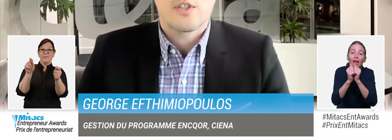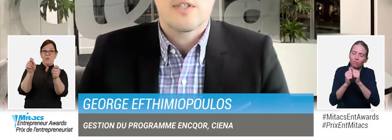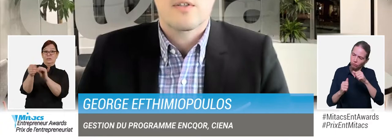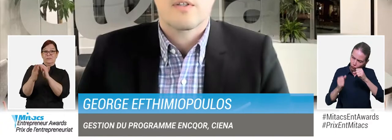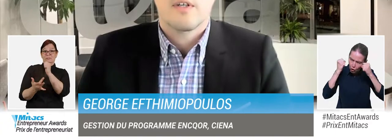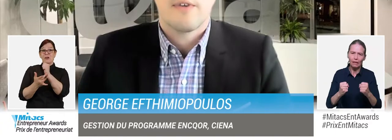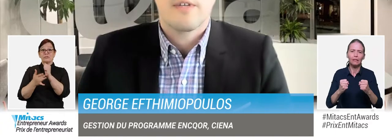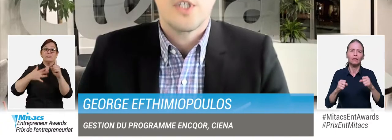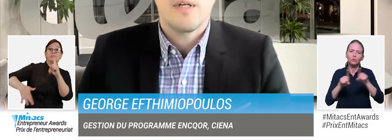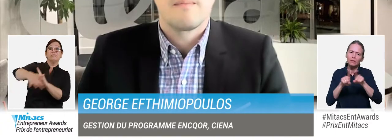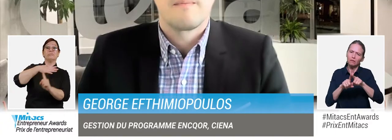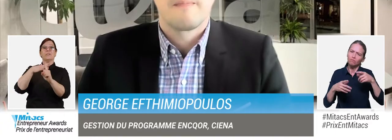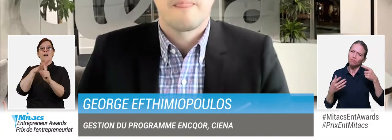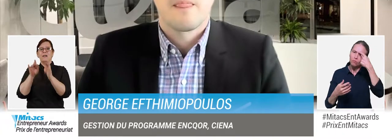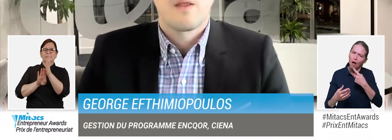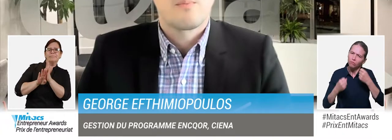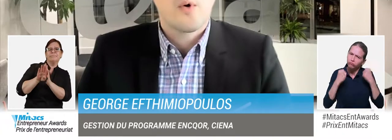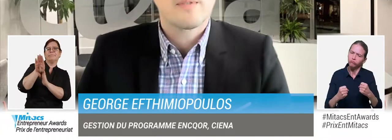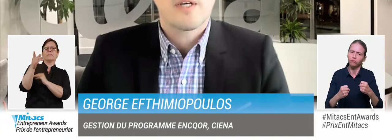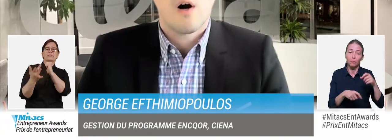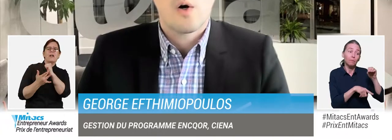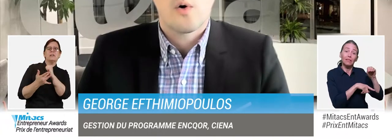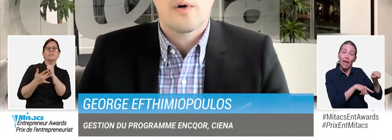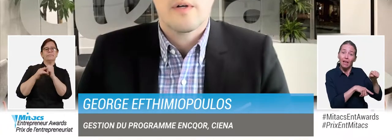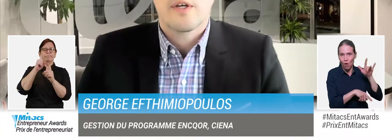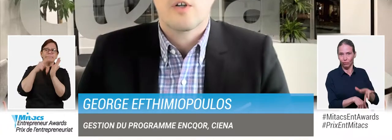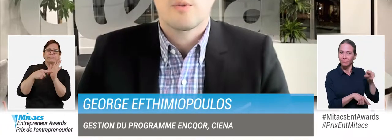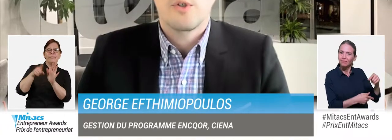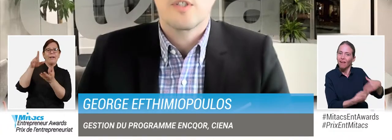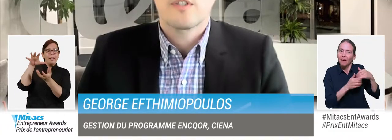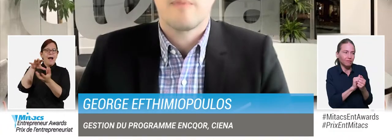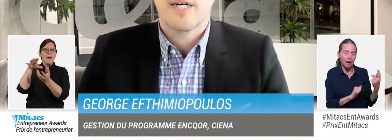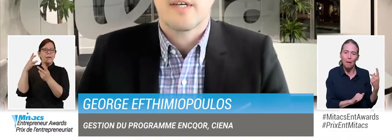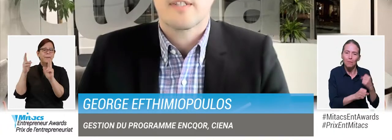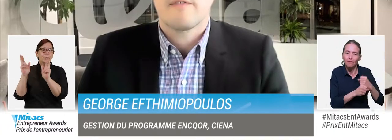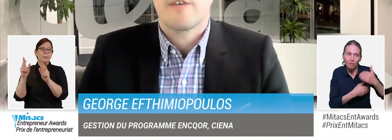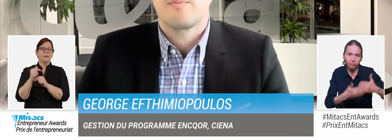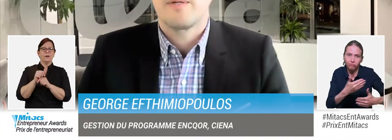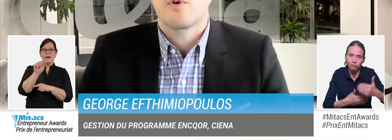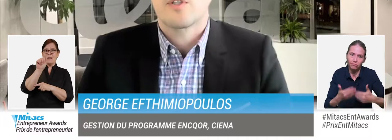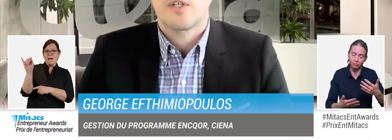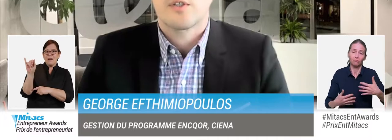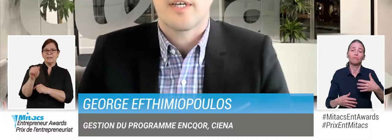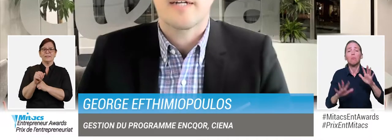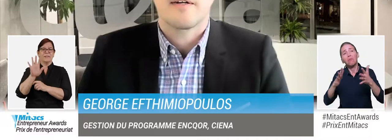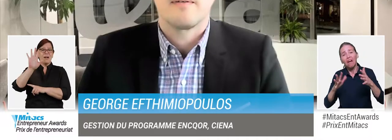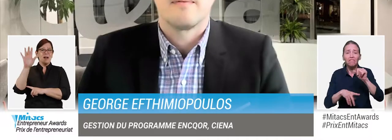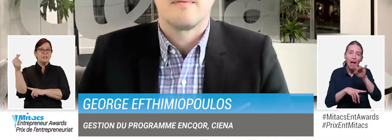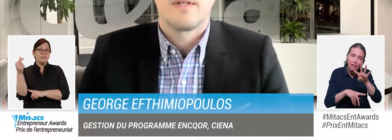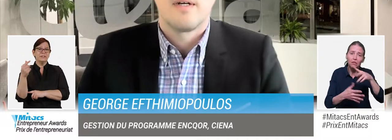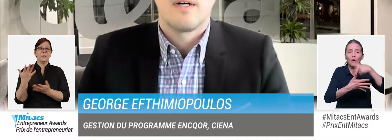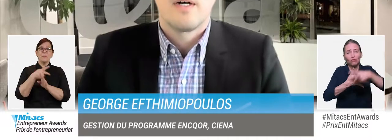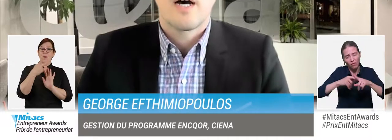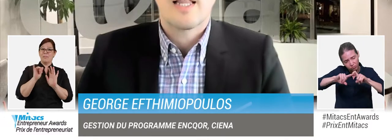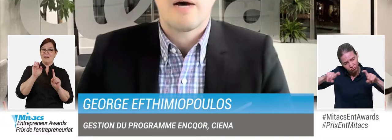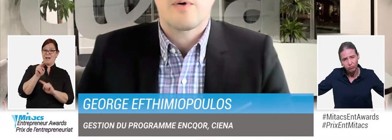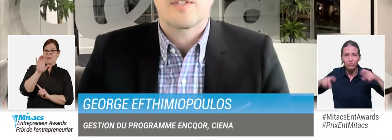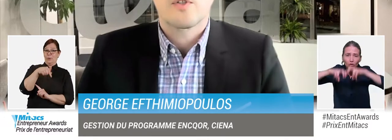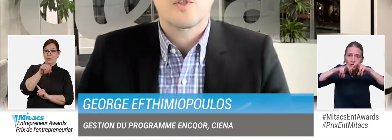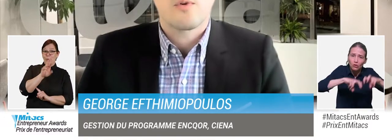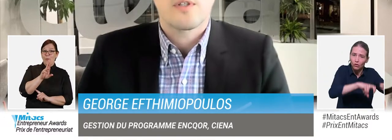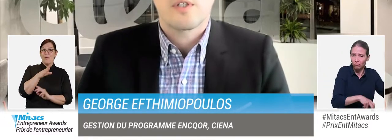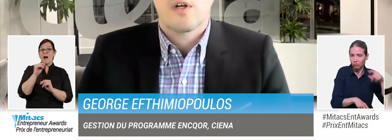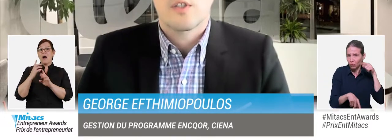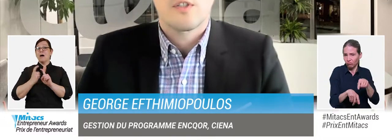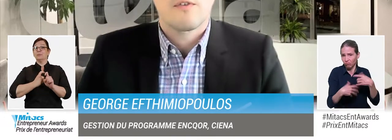artificial intelligence, and 5G, programs like Encore and the contributions of Mitacs have never been more essential to Canada, allowing